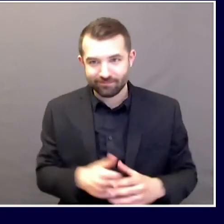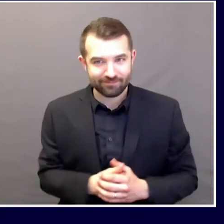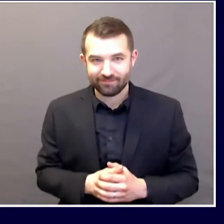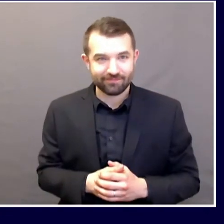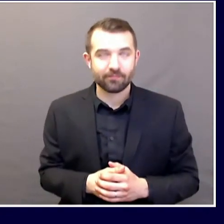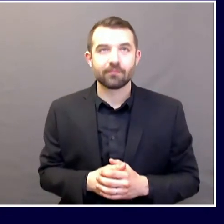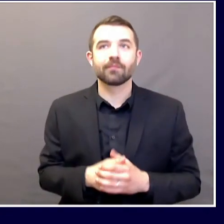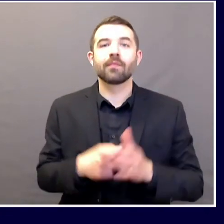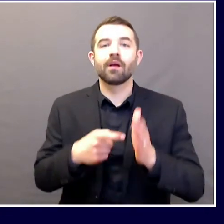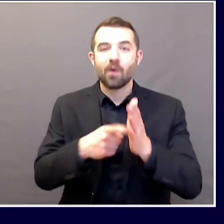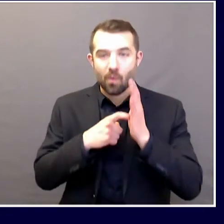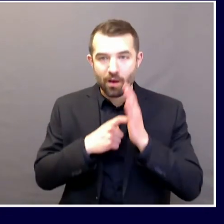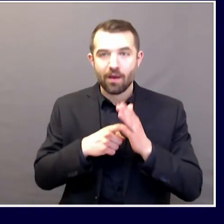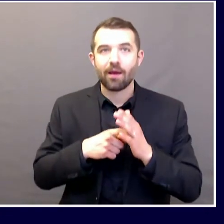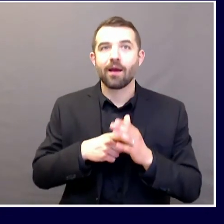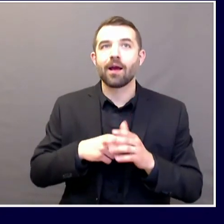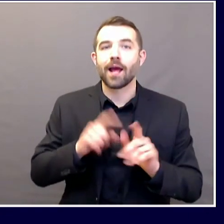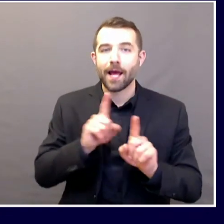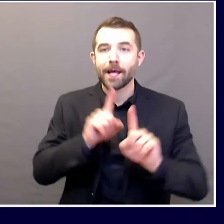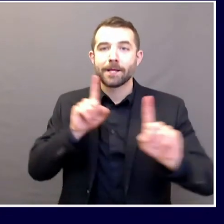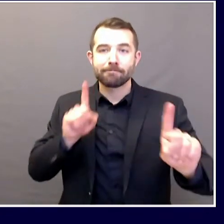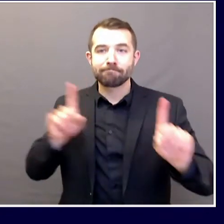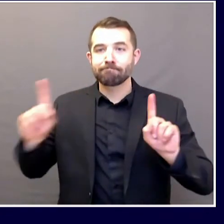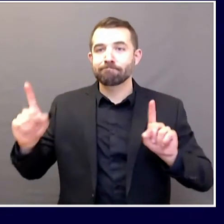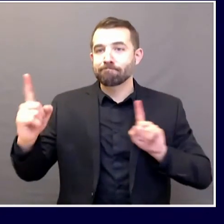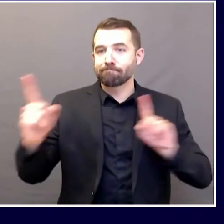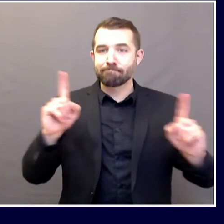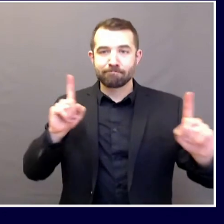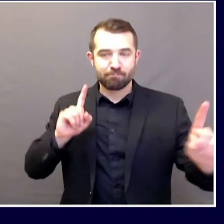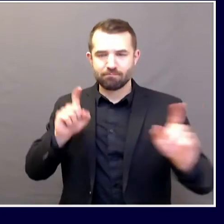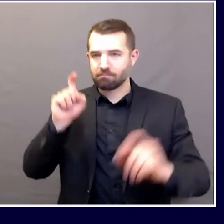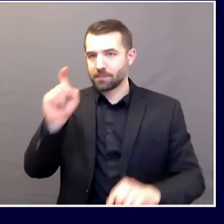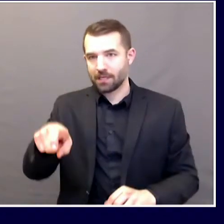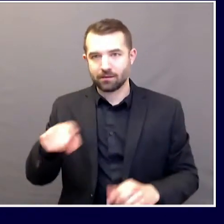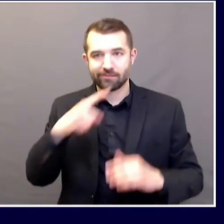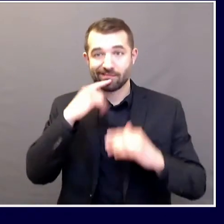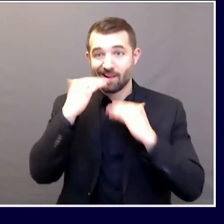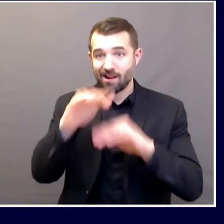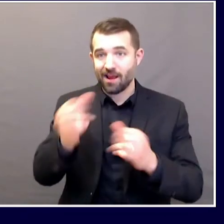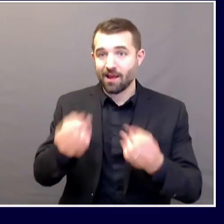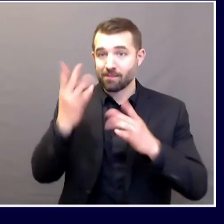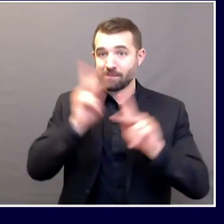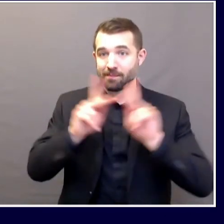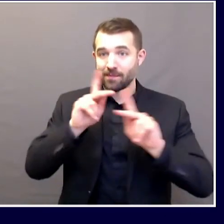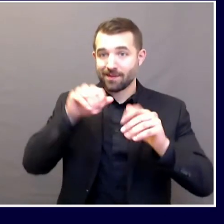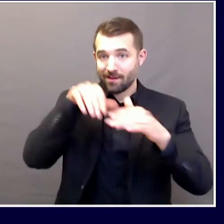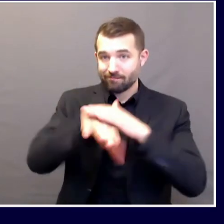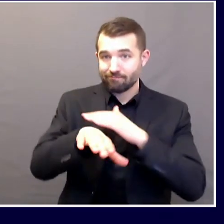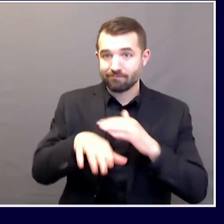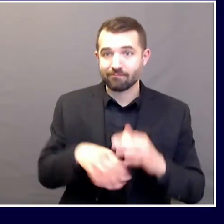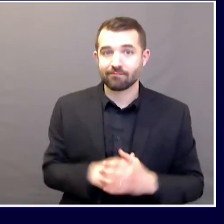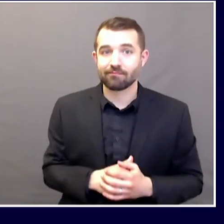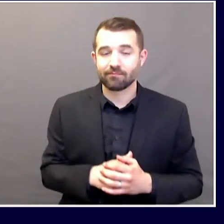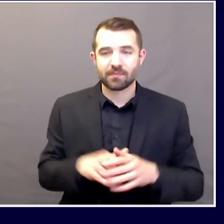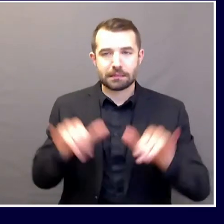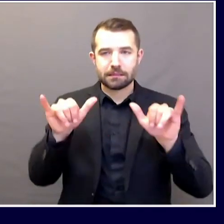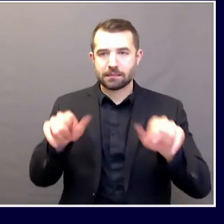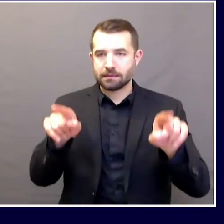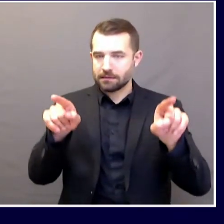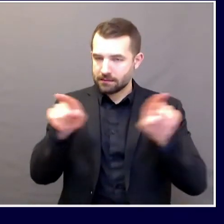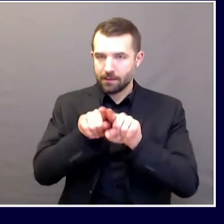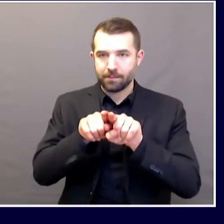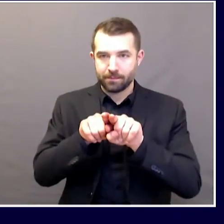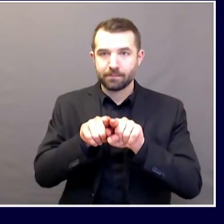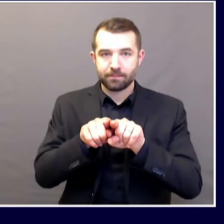so forth. So I think that's the most important piece of this. The other, though, Amy, is that